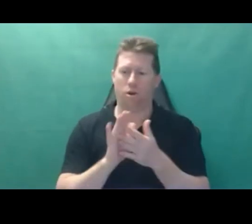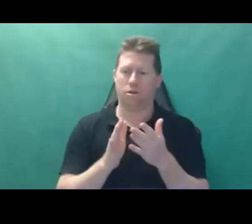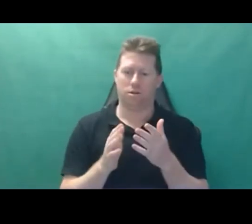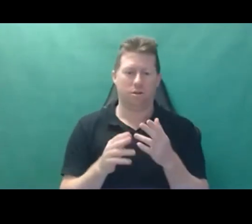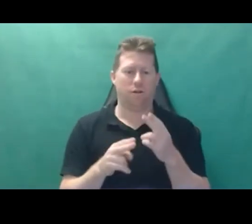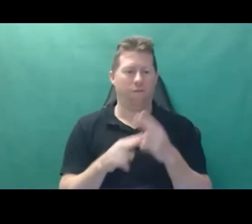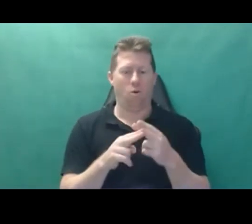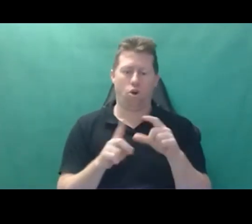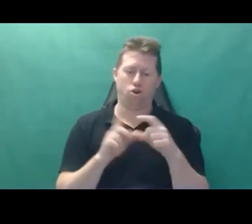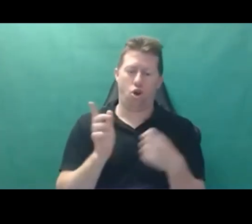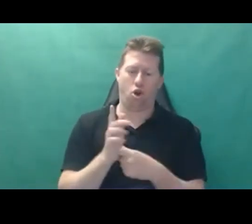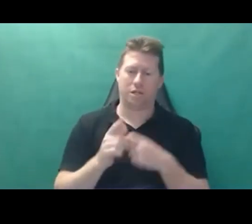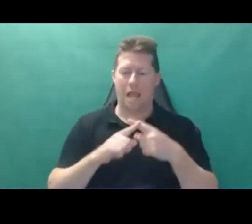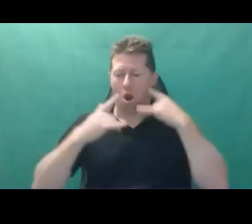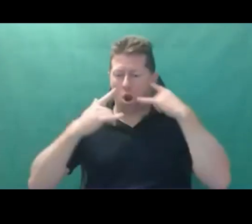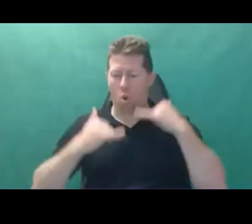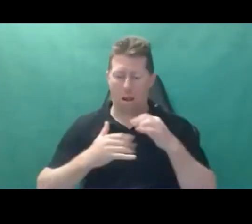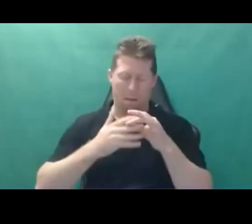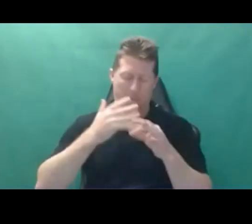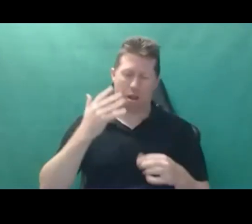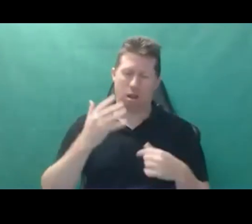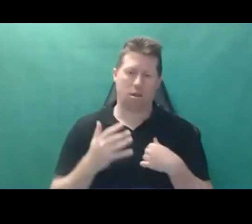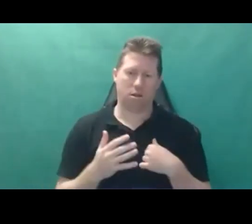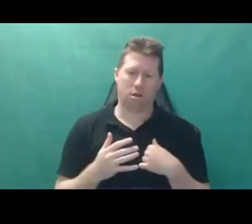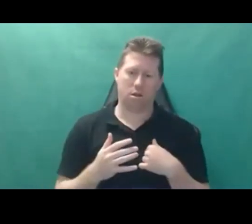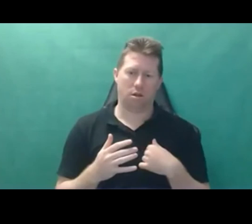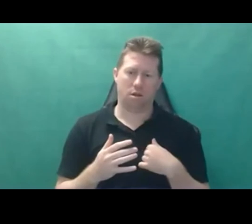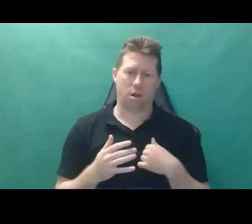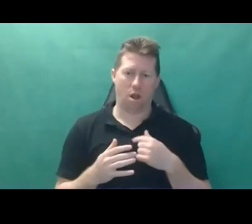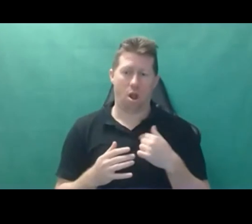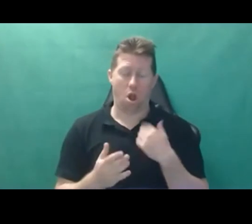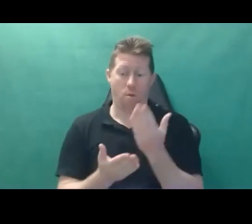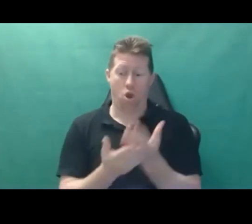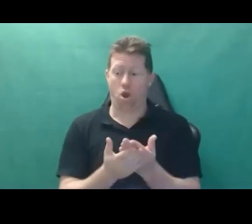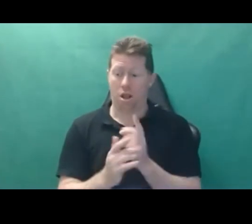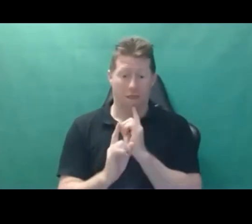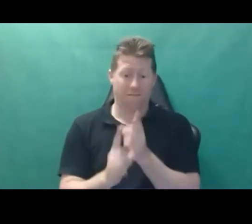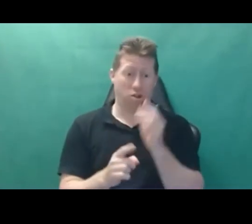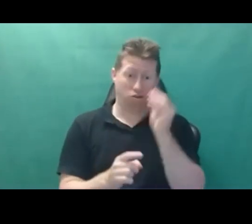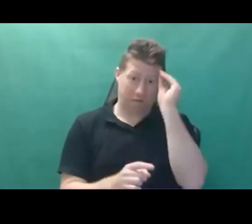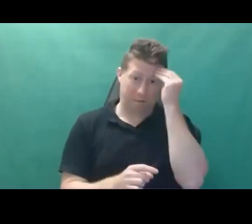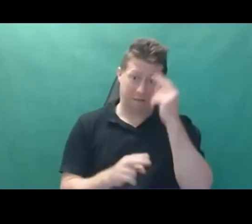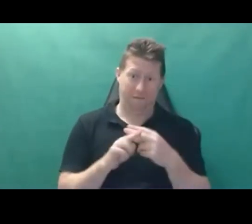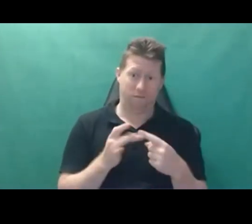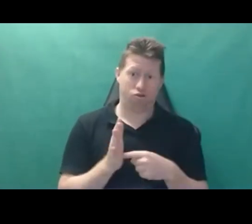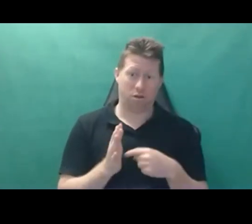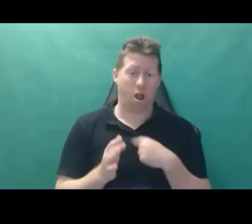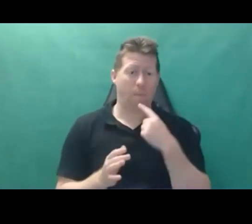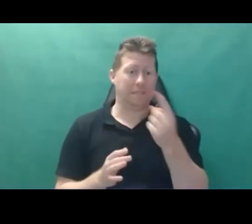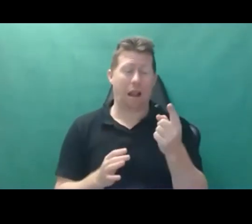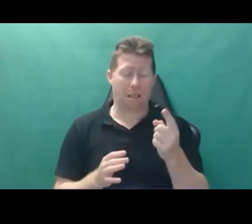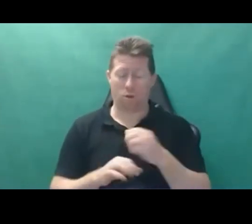I'm actually on, on the, don't tell them, but I'm going to, I'm on the advisory committee for that and I'm telling them to can it.